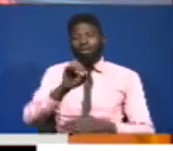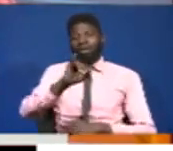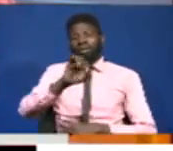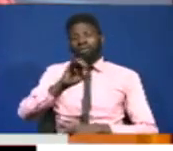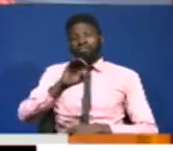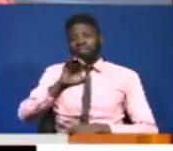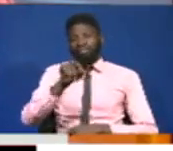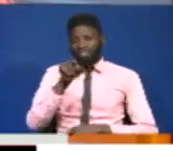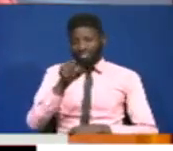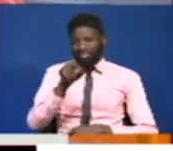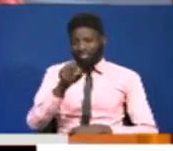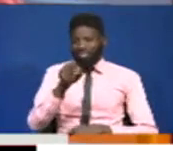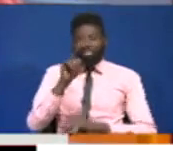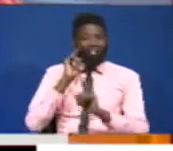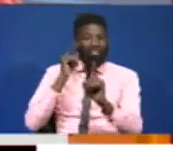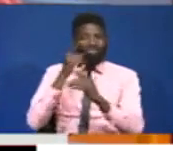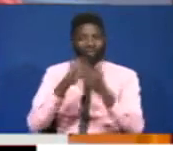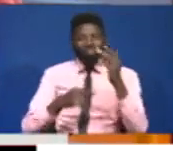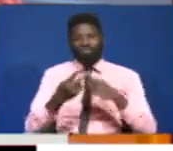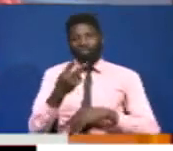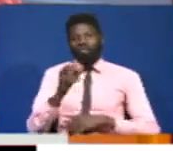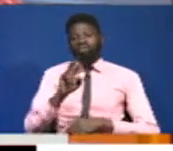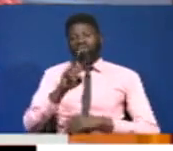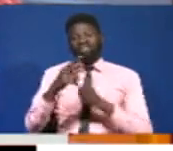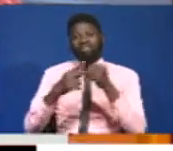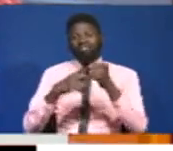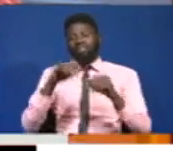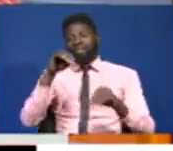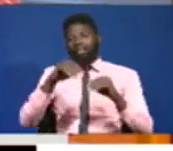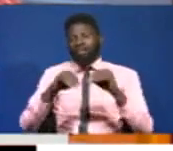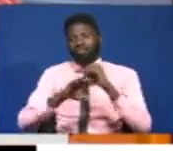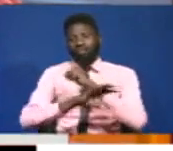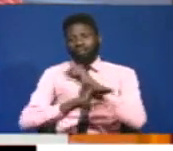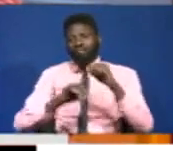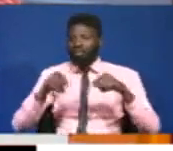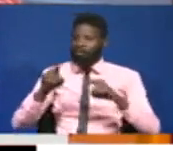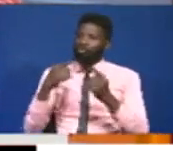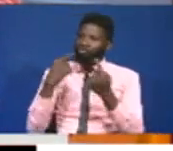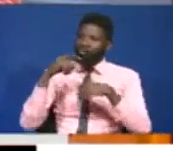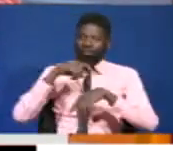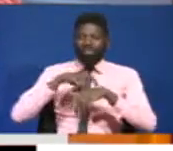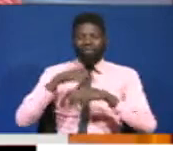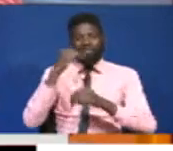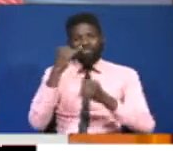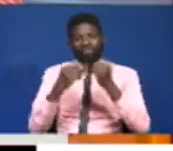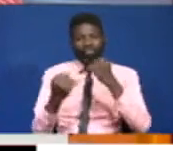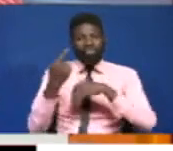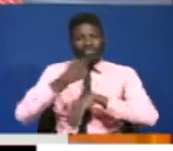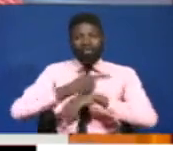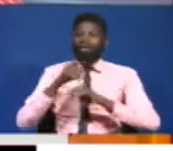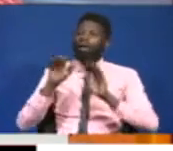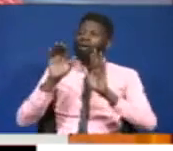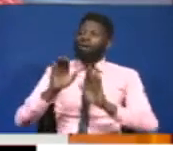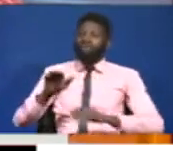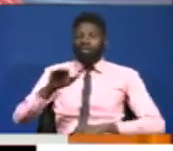are a plug to rig the 2027 elections. Kalonzo, who spoke during the final day of campaigns at Kyome-Thaana